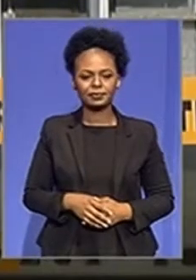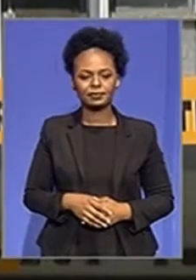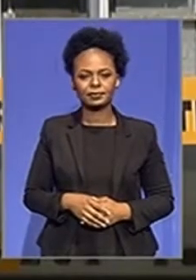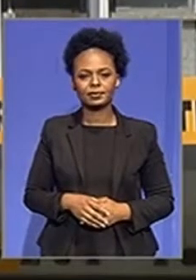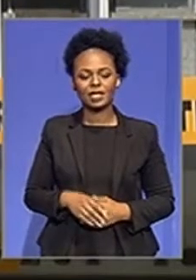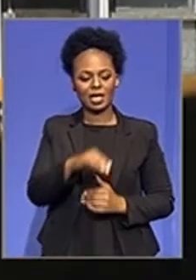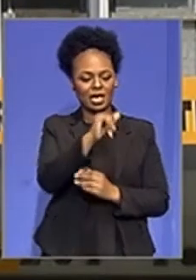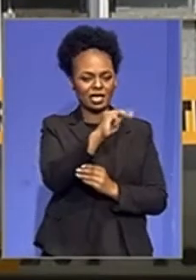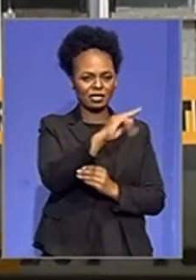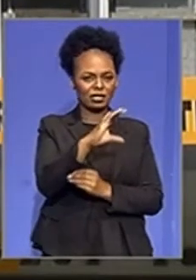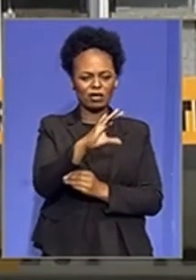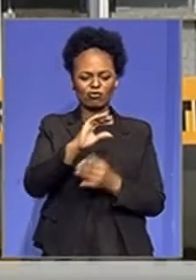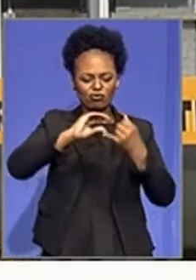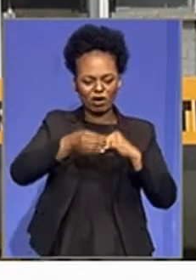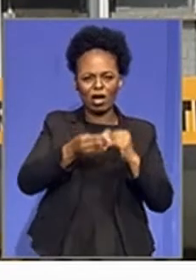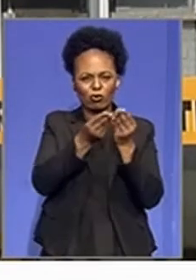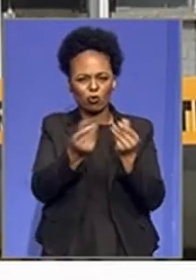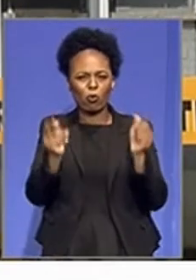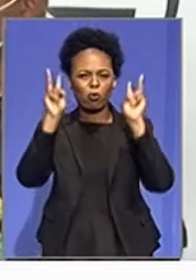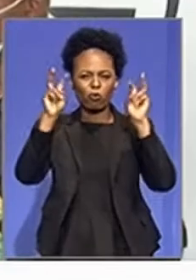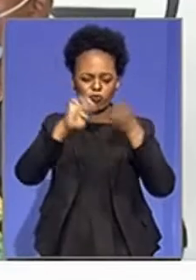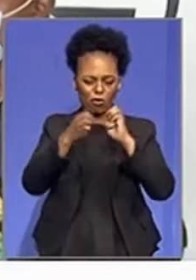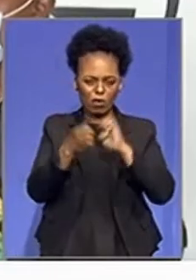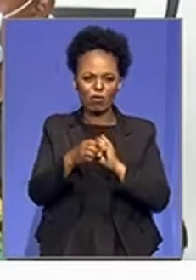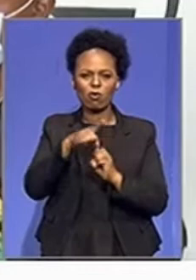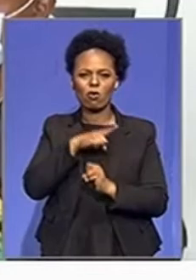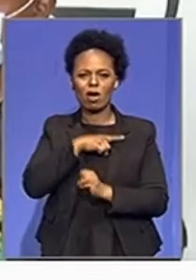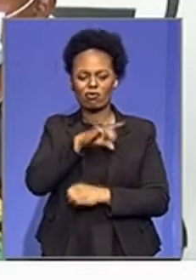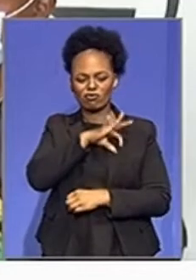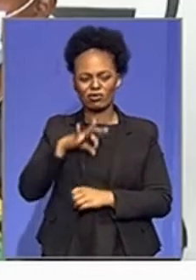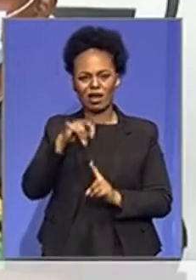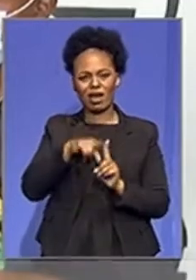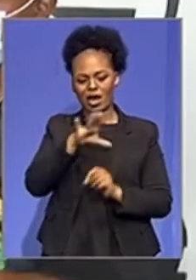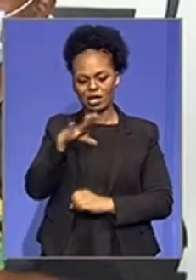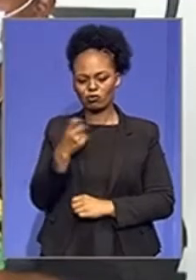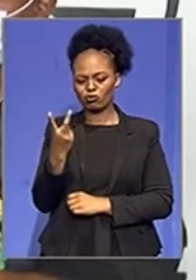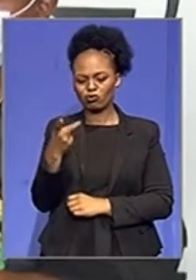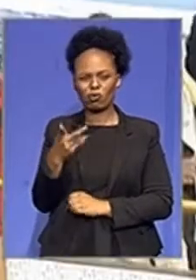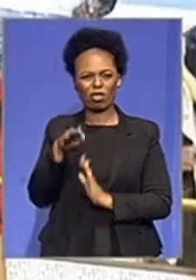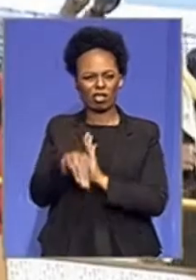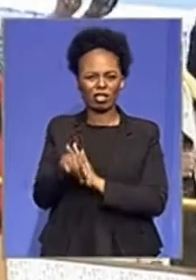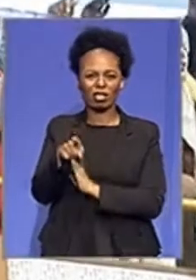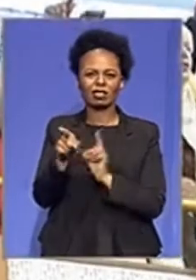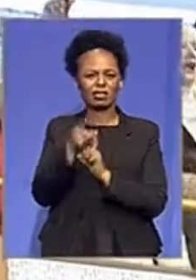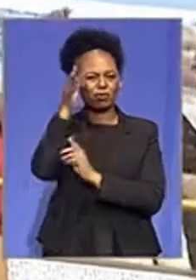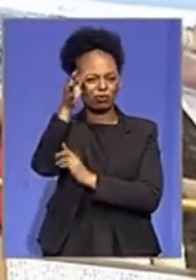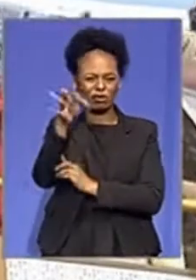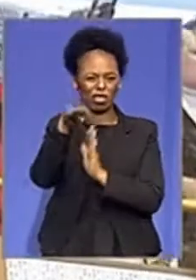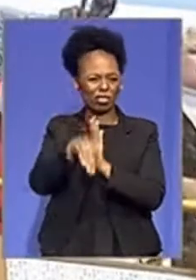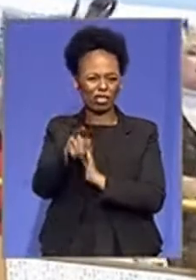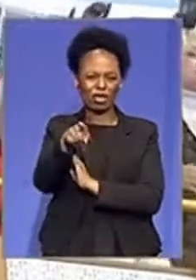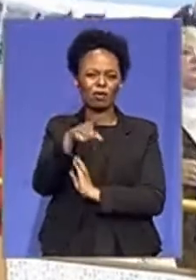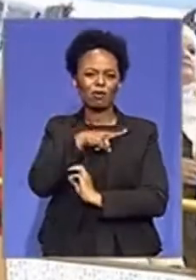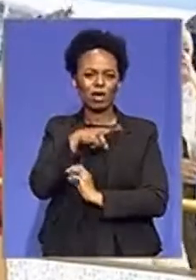ANC e le ka ho tima mollo bokamoso ba bo majoro ba babedi bo a thekesela mokga wa DA o sisintse ho tloswa ha majoro